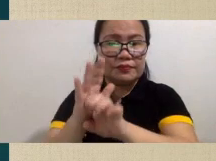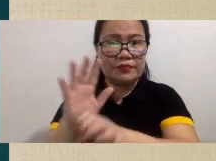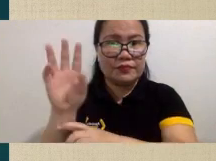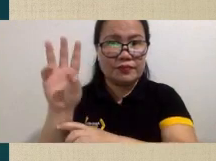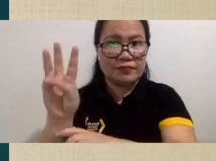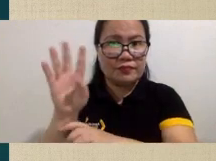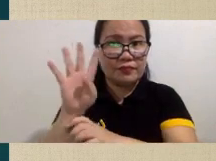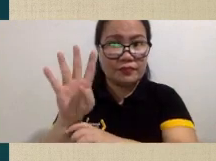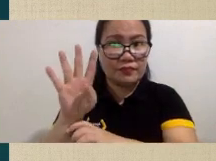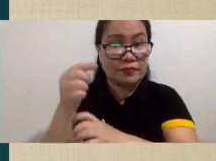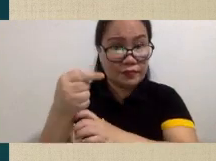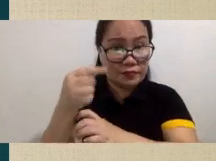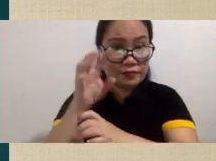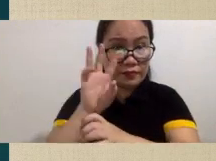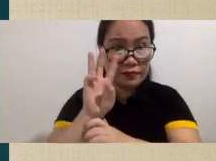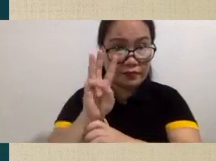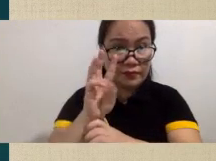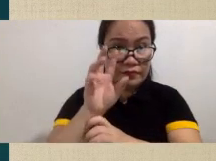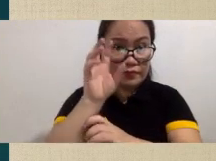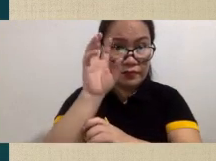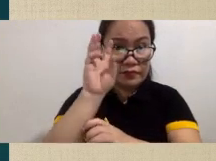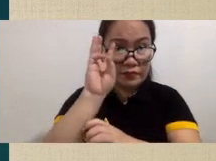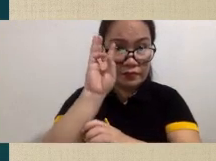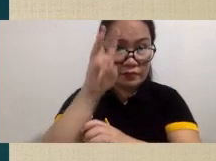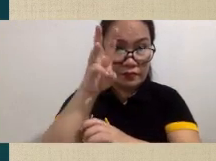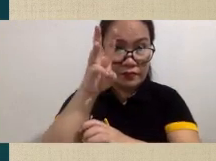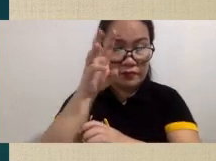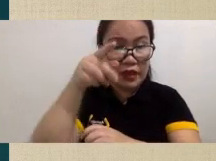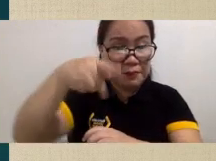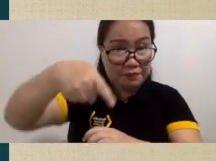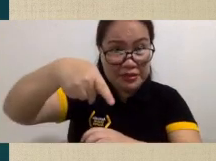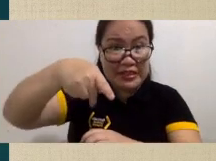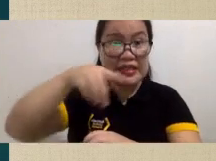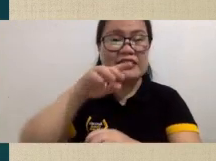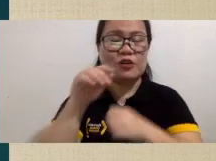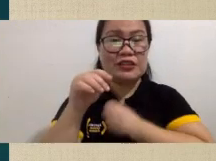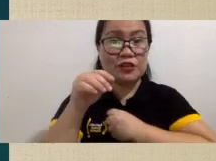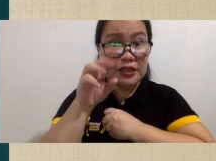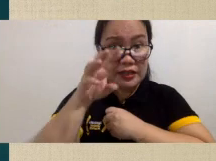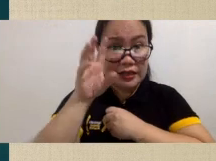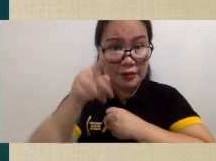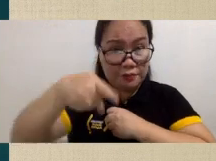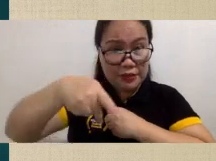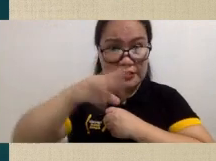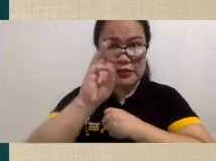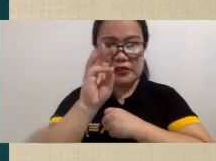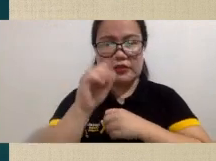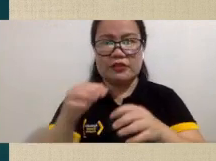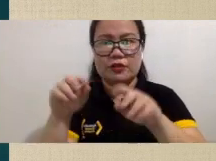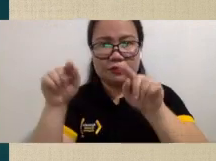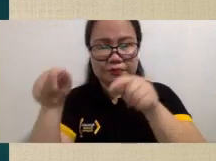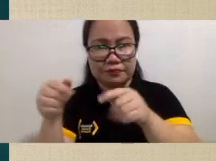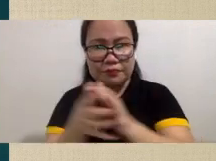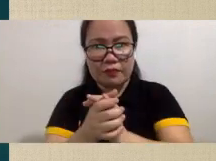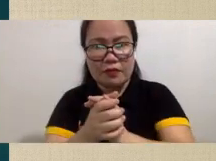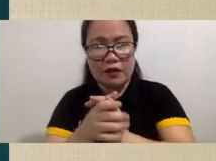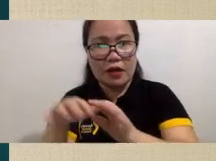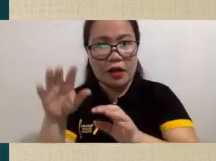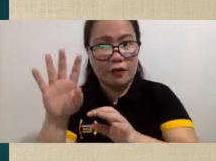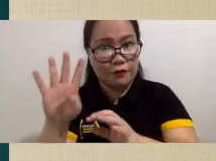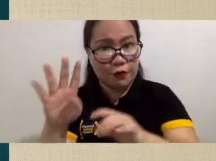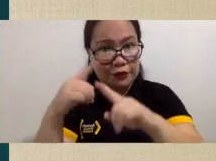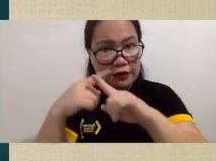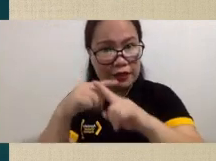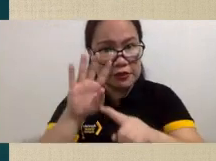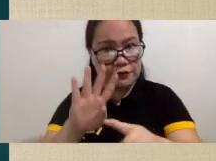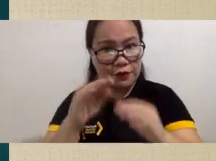I have 64 minus p raised to 6. So, rewrite as difference of 2 cubes. We have 4 cubed because